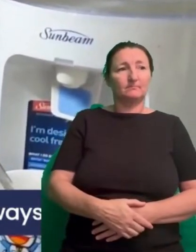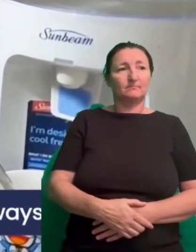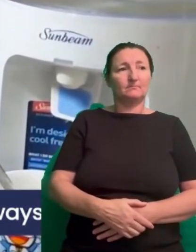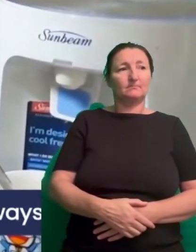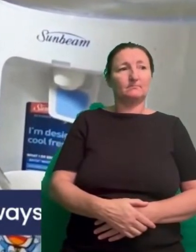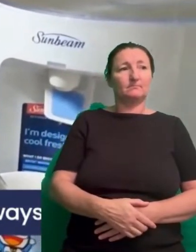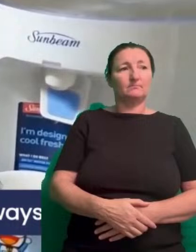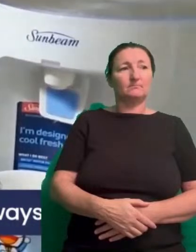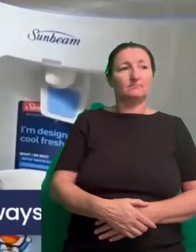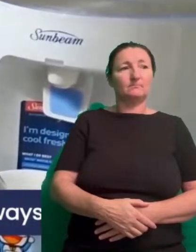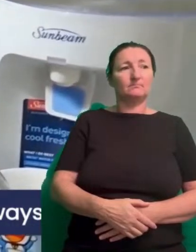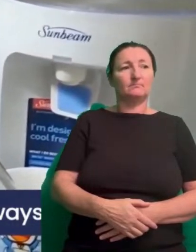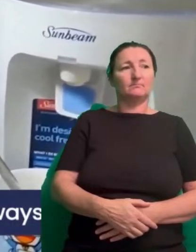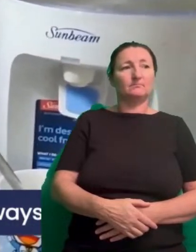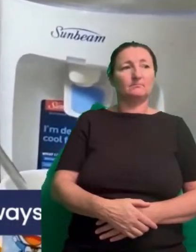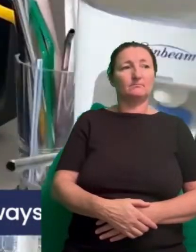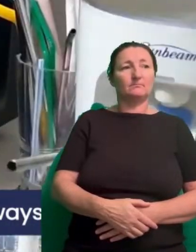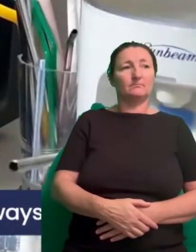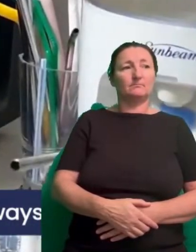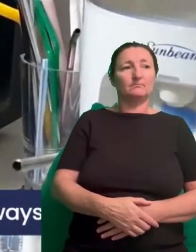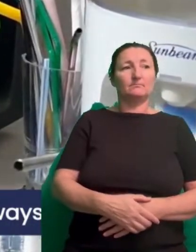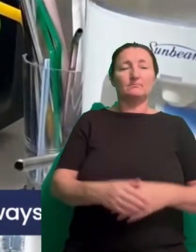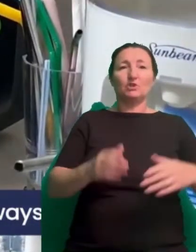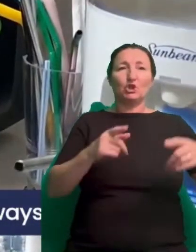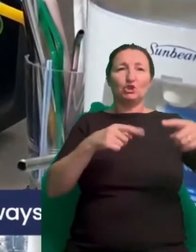change the lid to sideways,